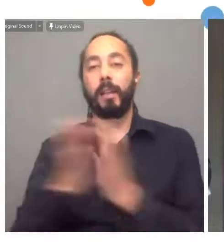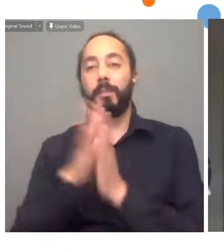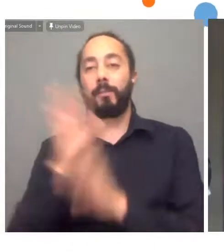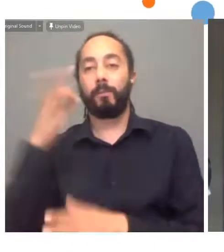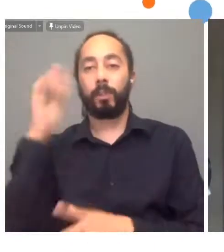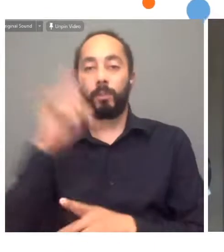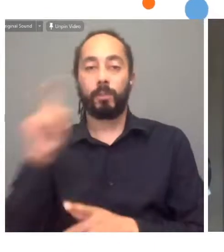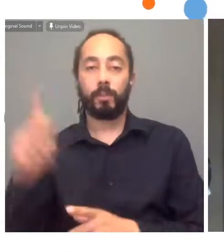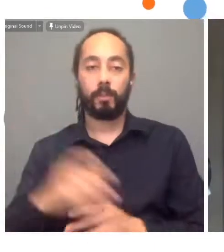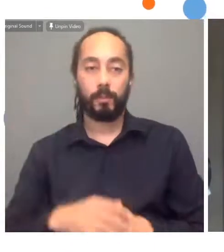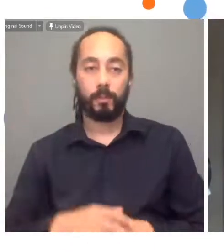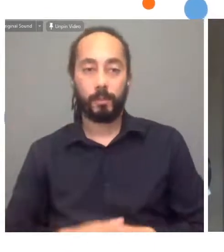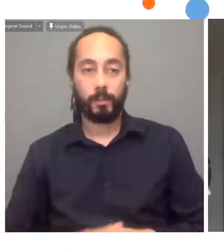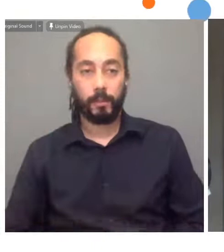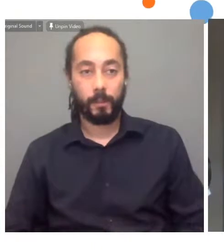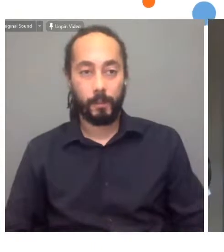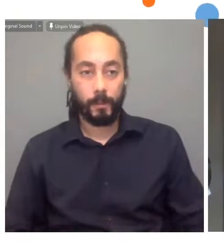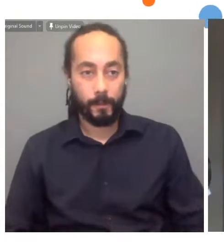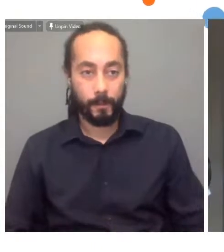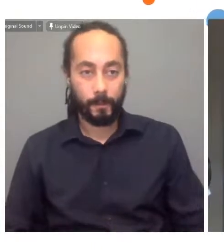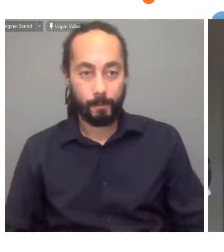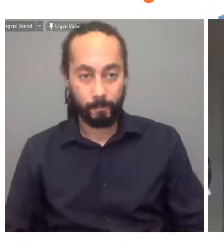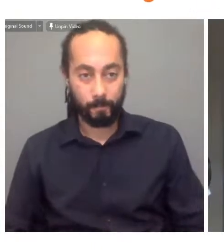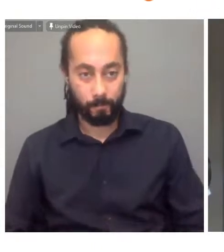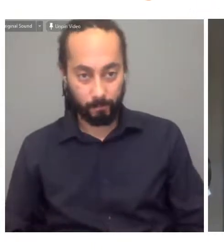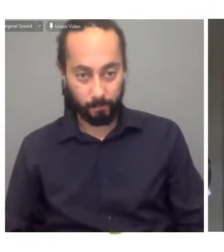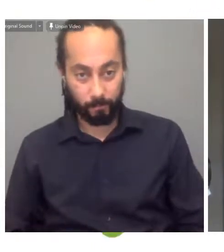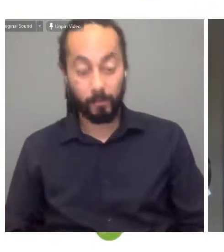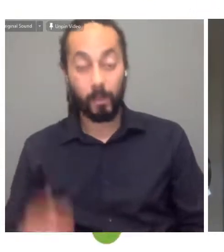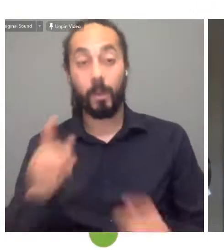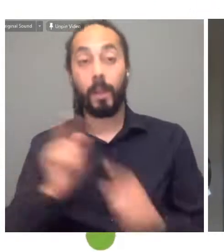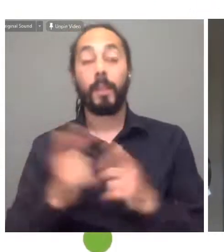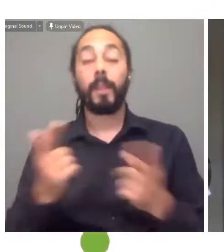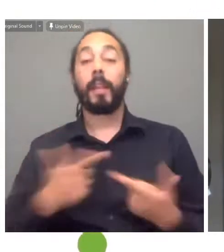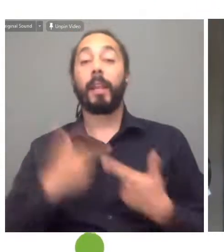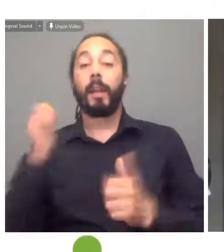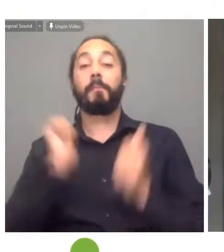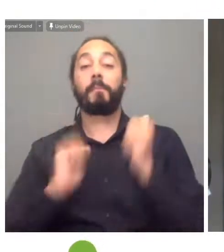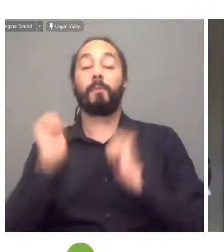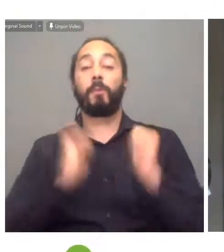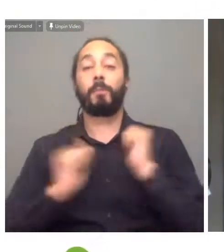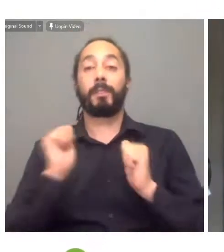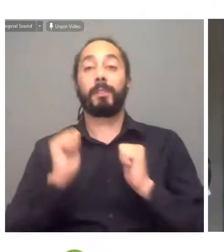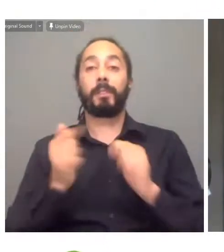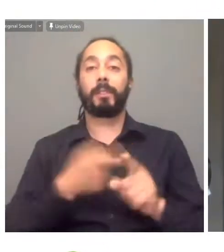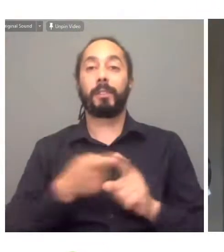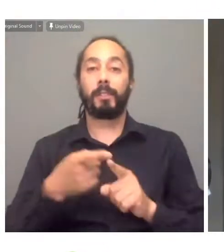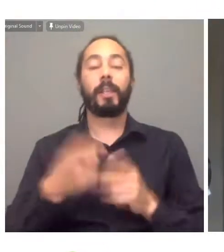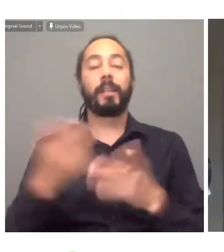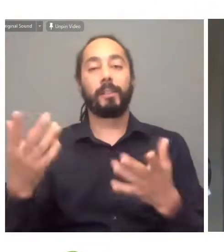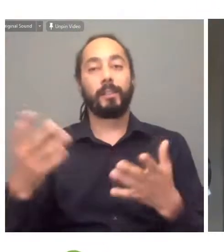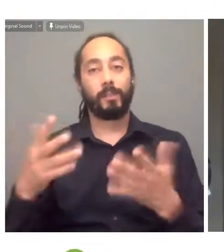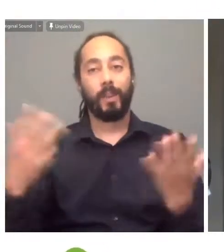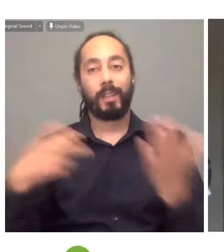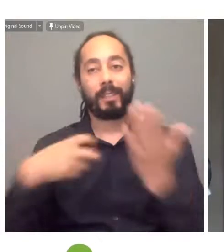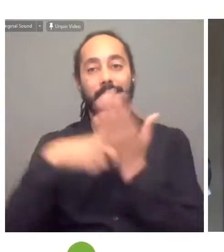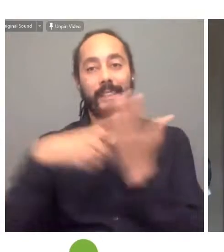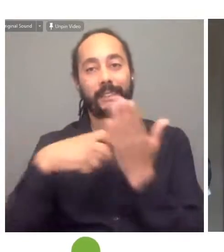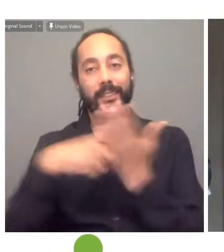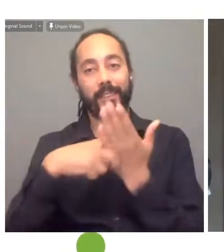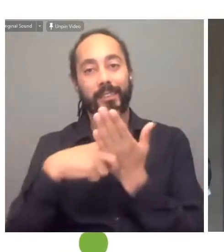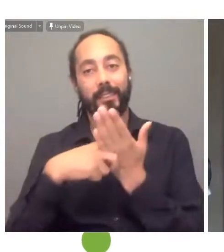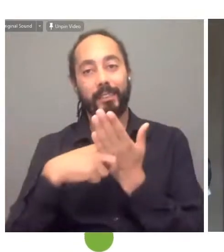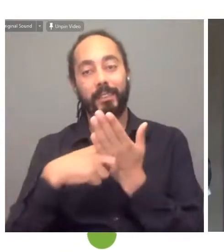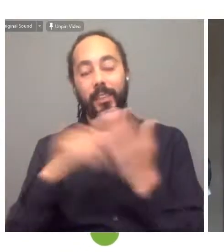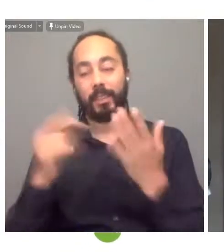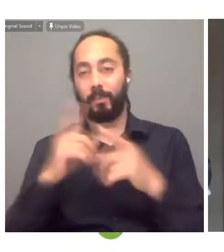live performance sector is heavily dependent upon admissions revenues. These are generated by performing arts organizations